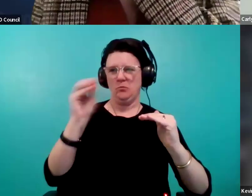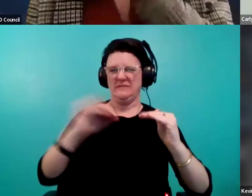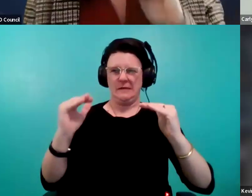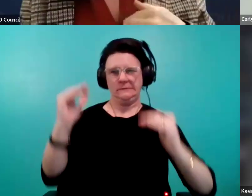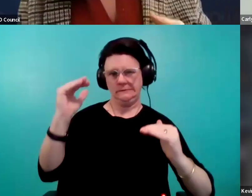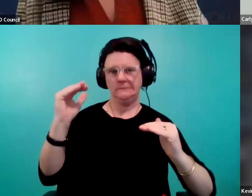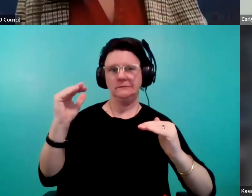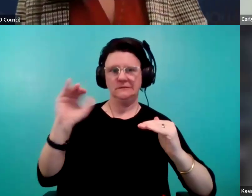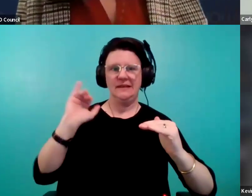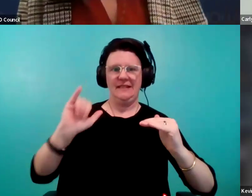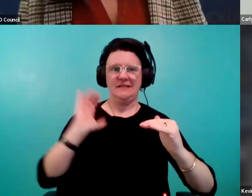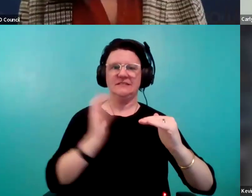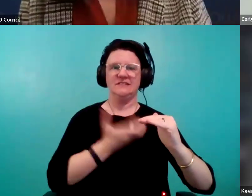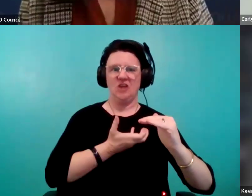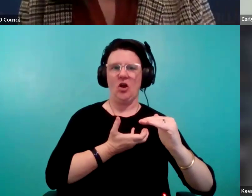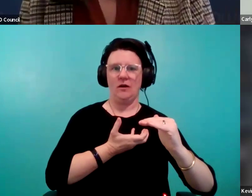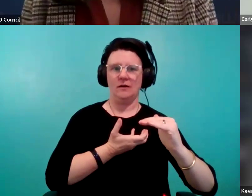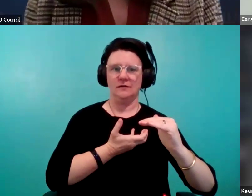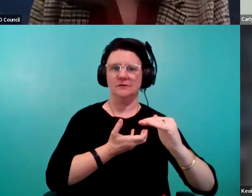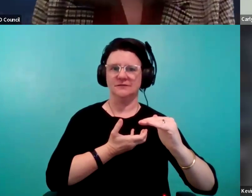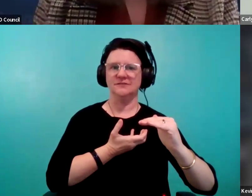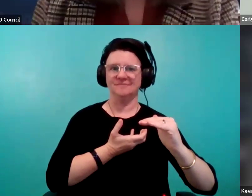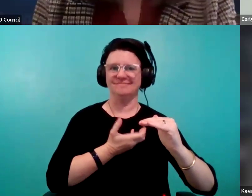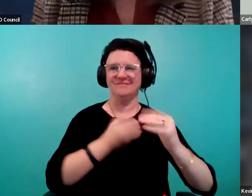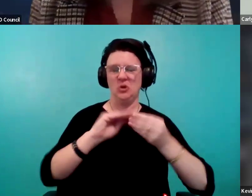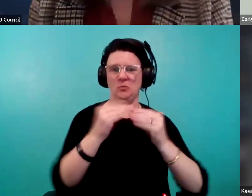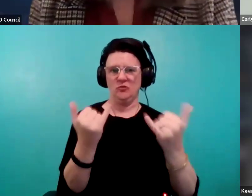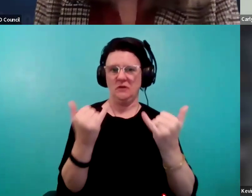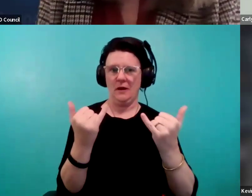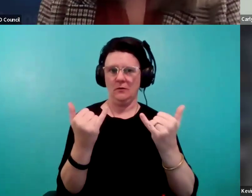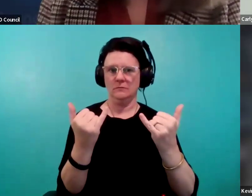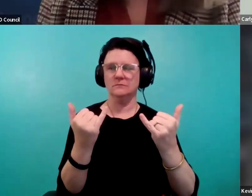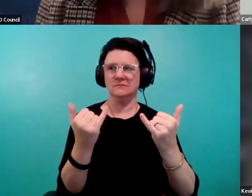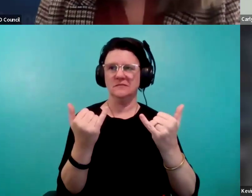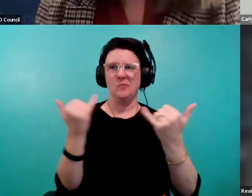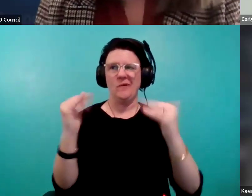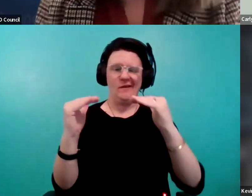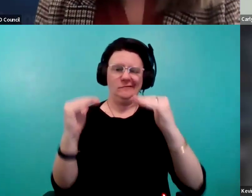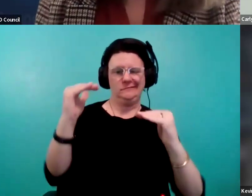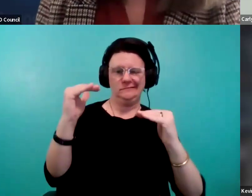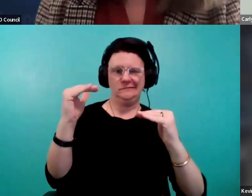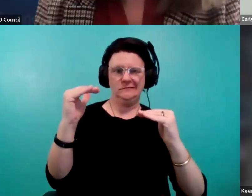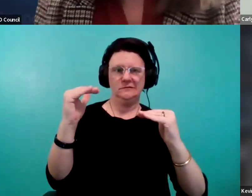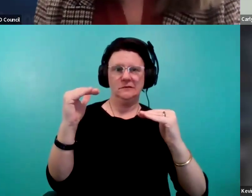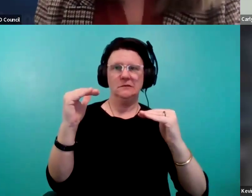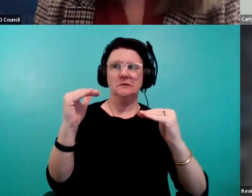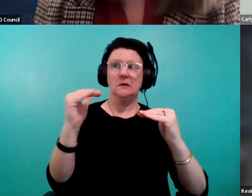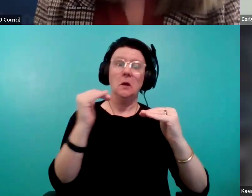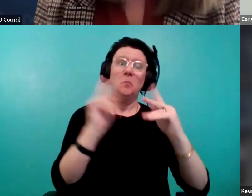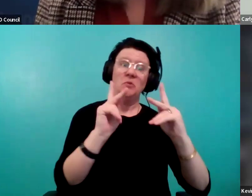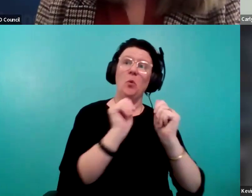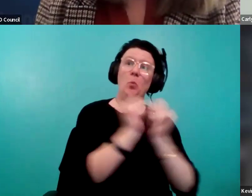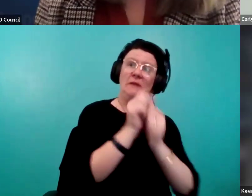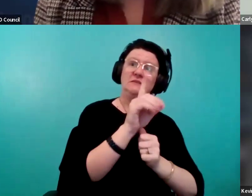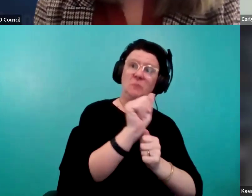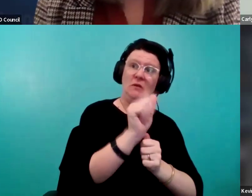So that's what we have right now. There's other statistics too, but right now it's about a 10% gap between those that vote with disabilities and